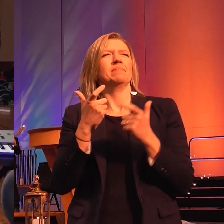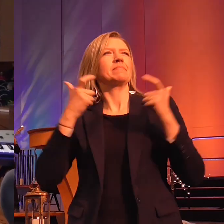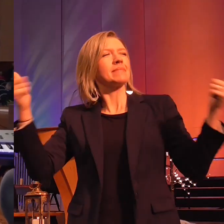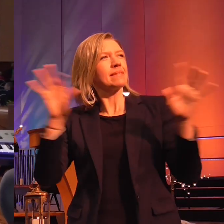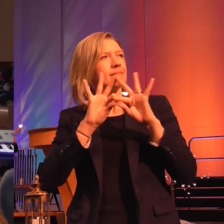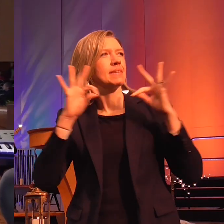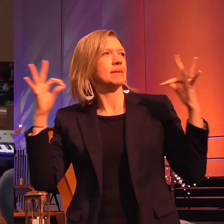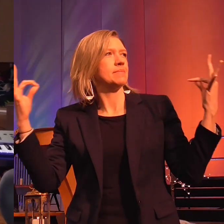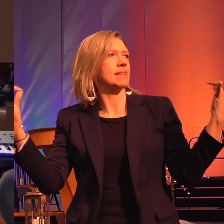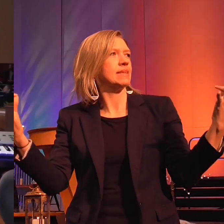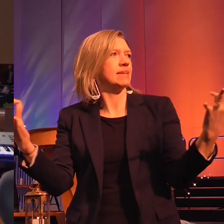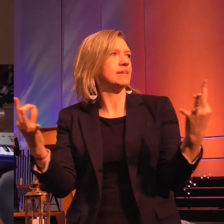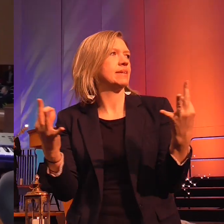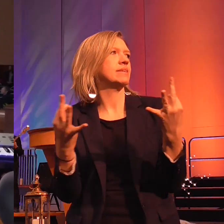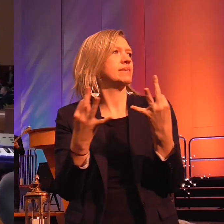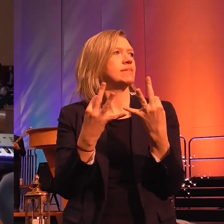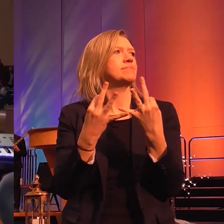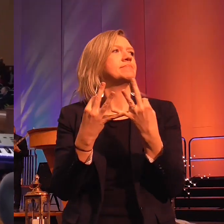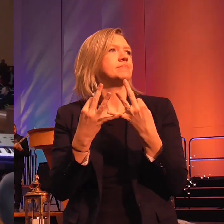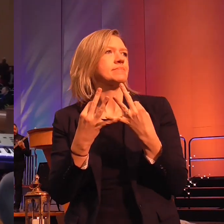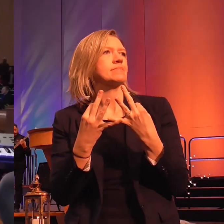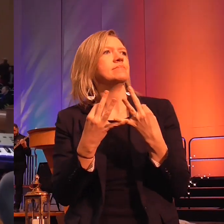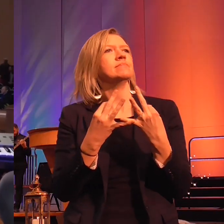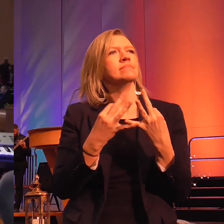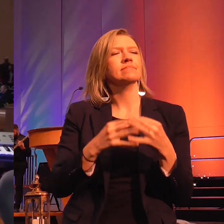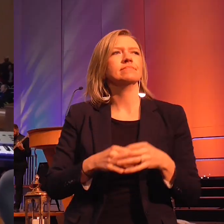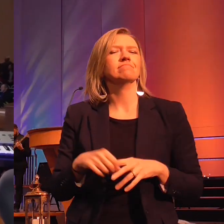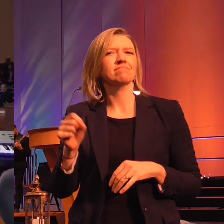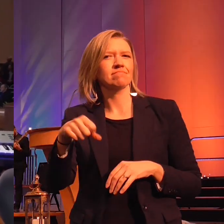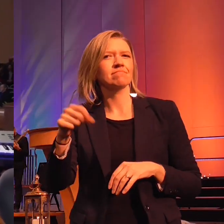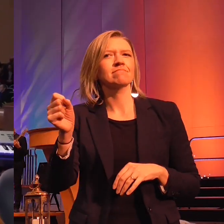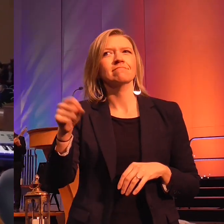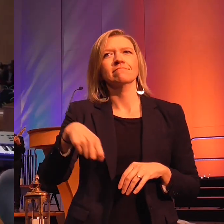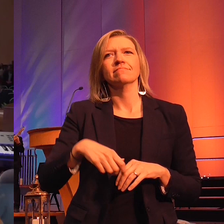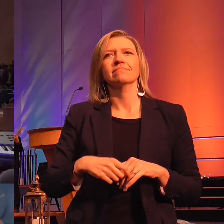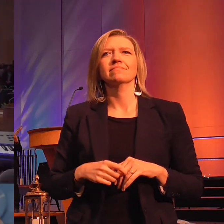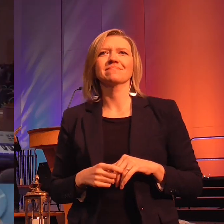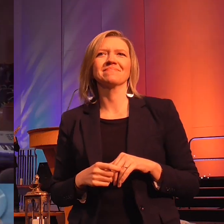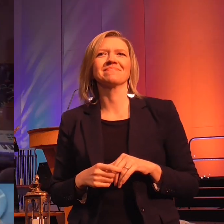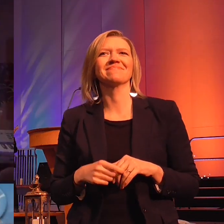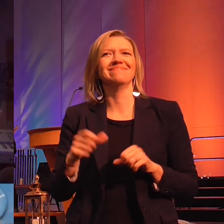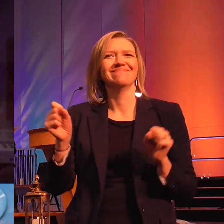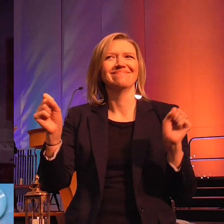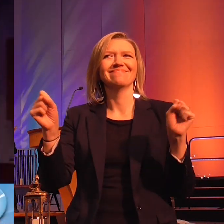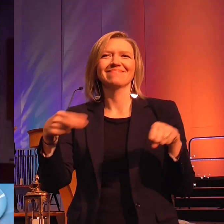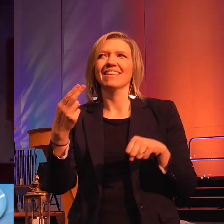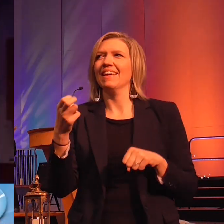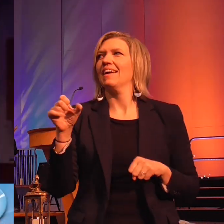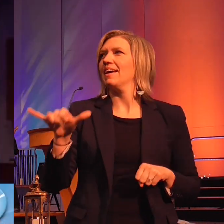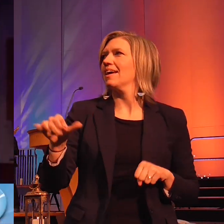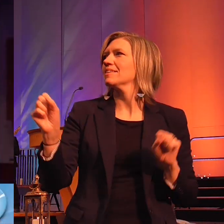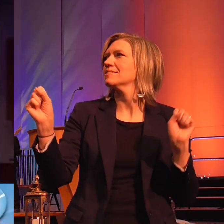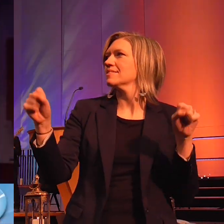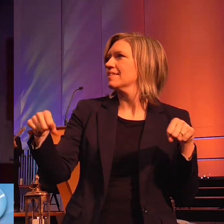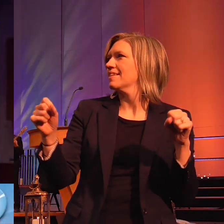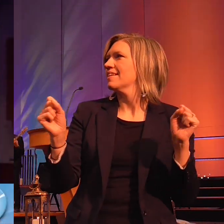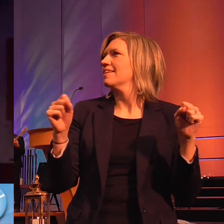family. Hey, hey. Yeah, yeah. Hey, hey, hey.